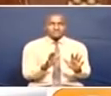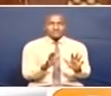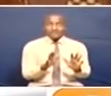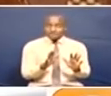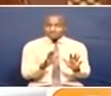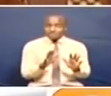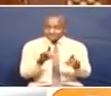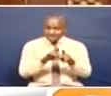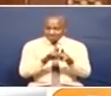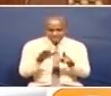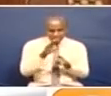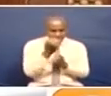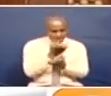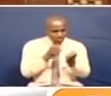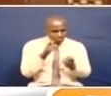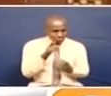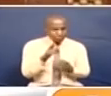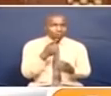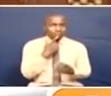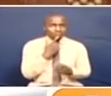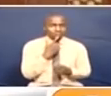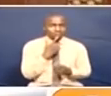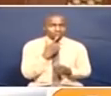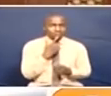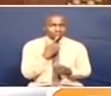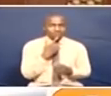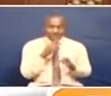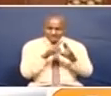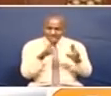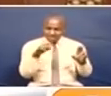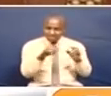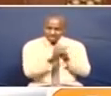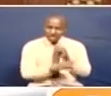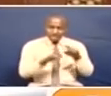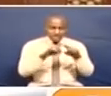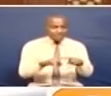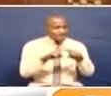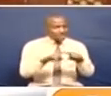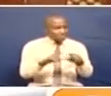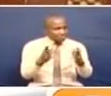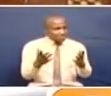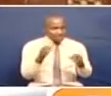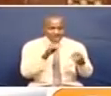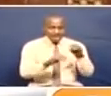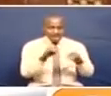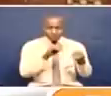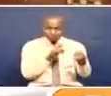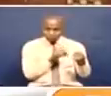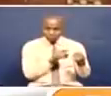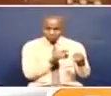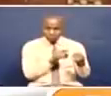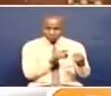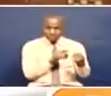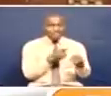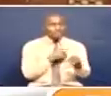ruling of the Court of Appeal, they said, in fact, the peace of this country is dependent on how the elections are conducted.